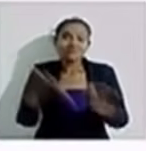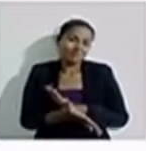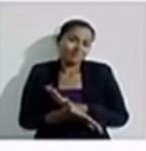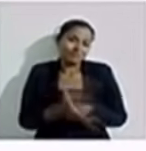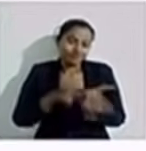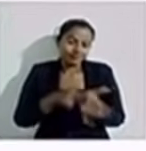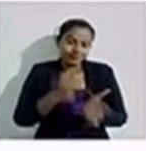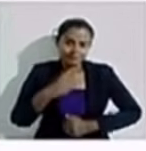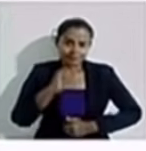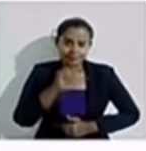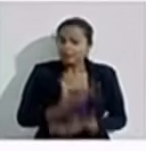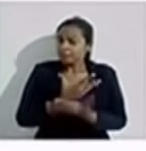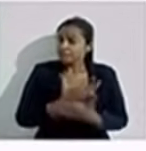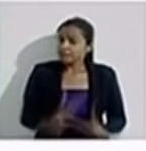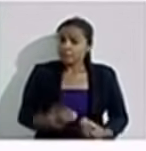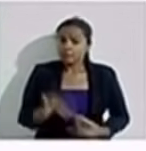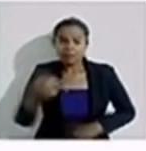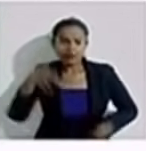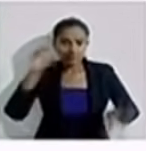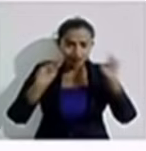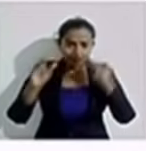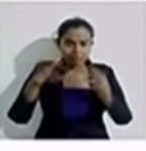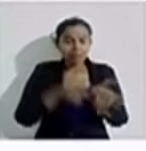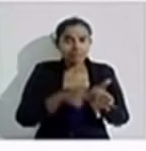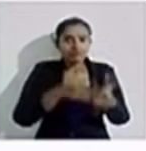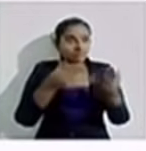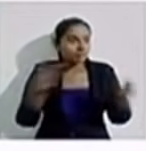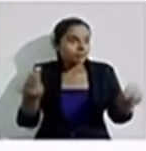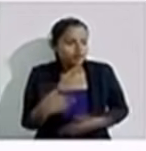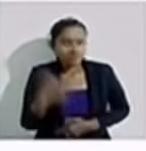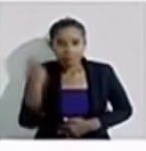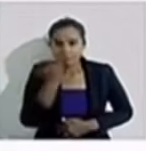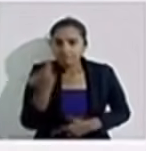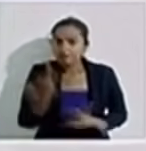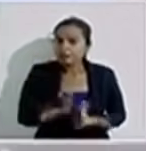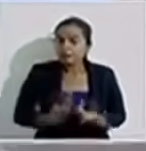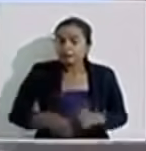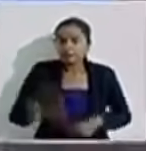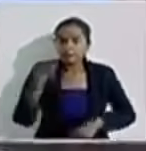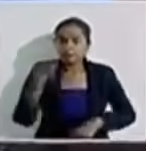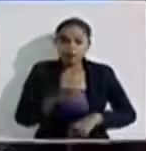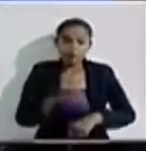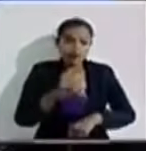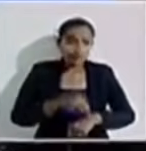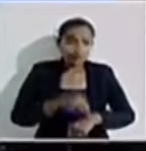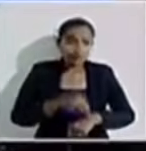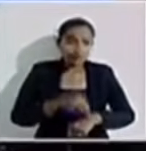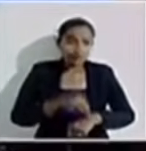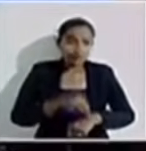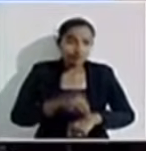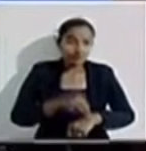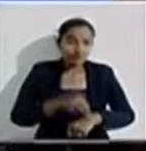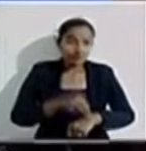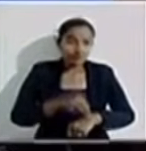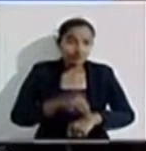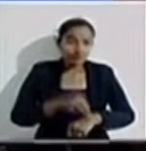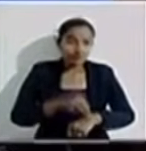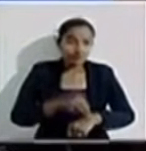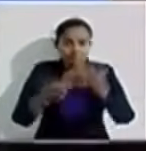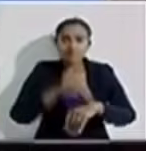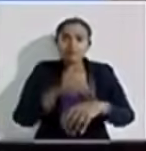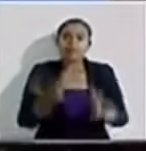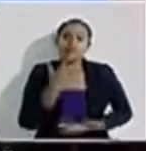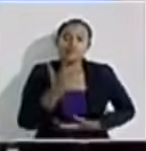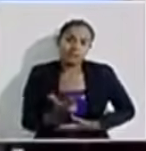the NMRA server, which contains vital and sensitive information. It was later revealed that sensitive data of the